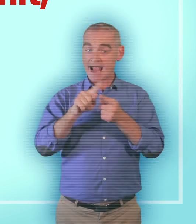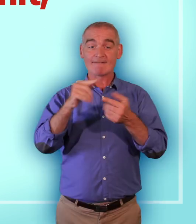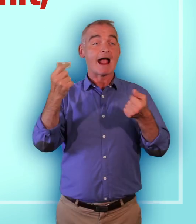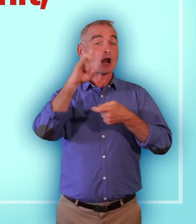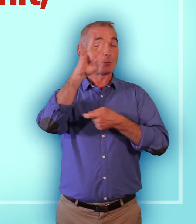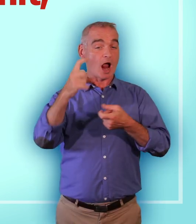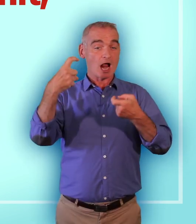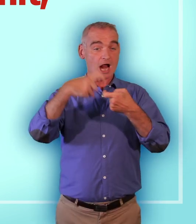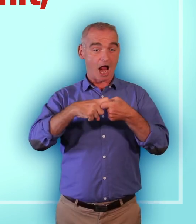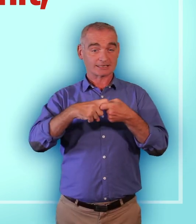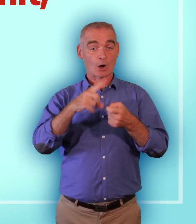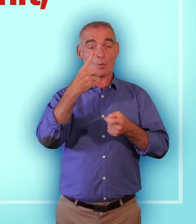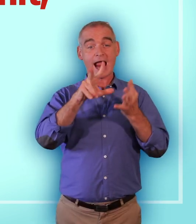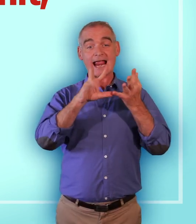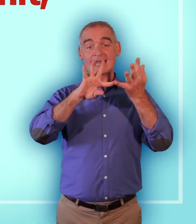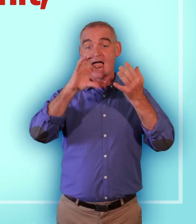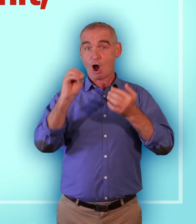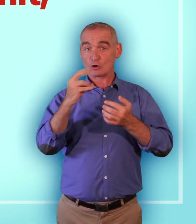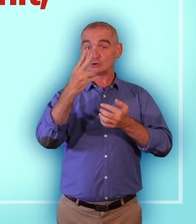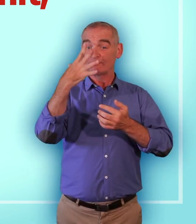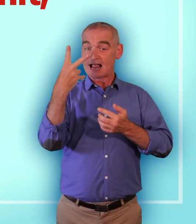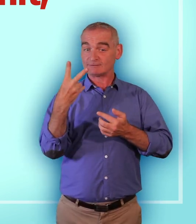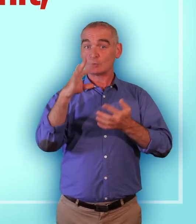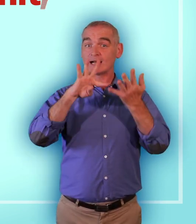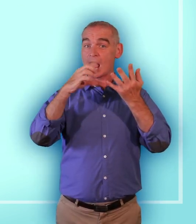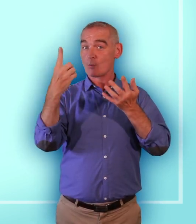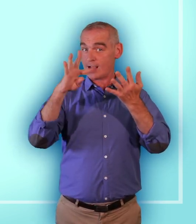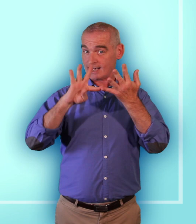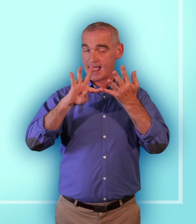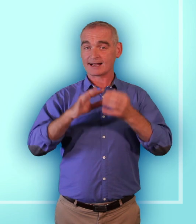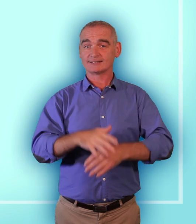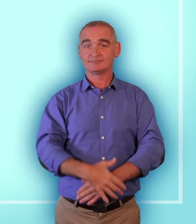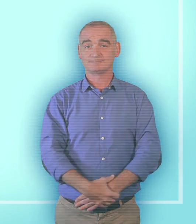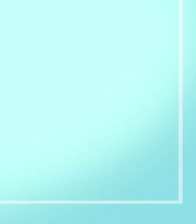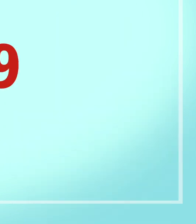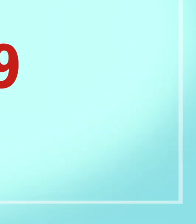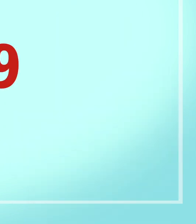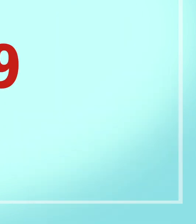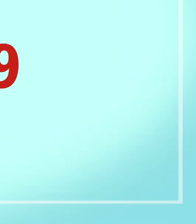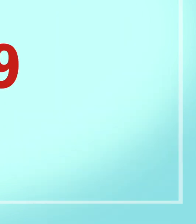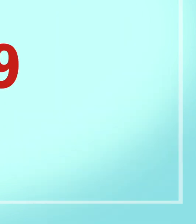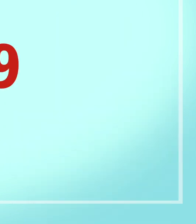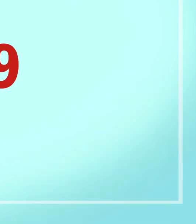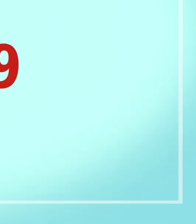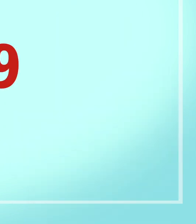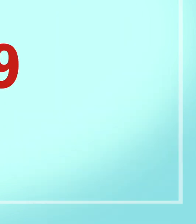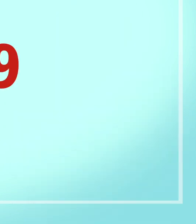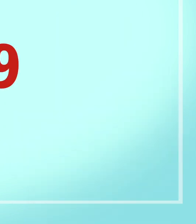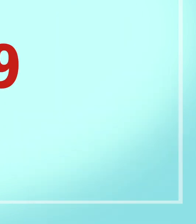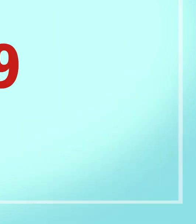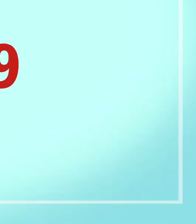And if you have any questions, call us on low call 1-890-252-919